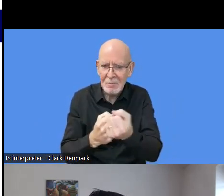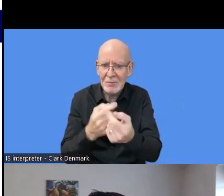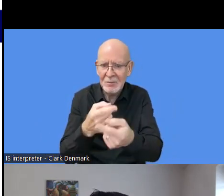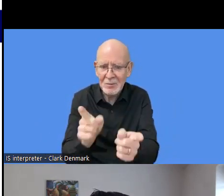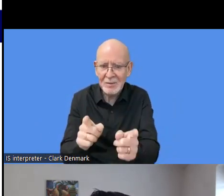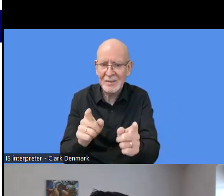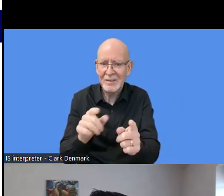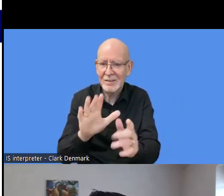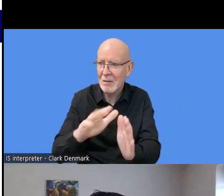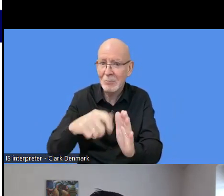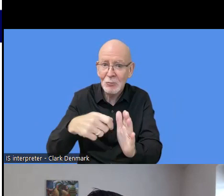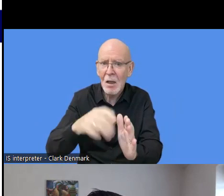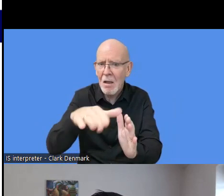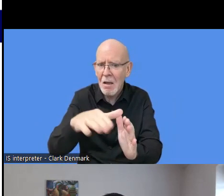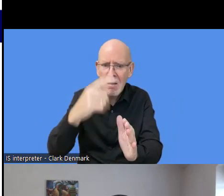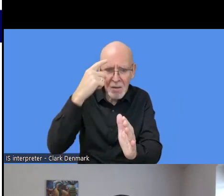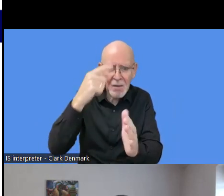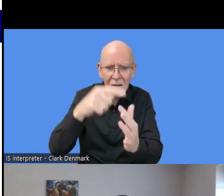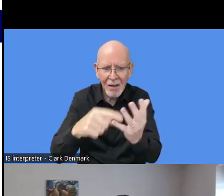but we also have alliances with